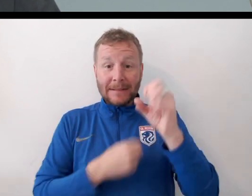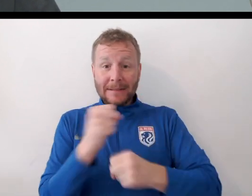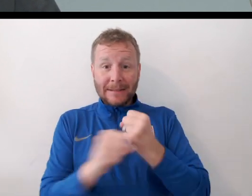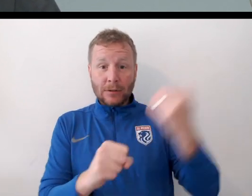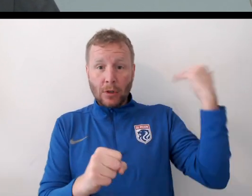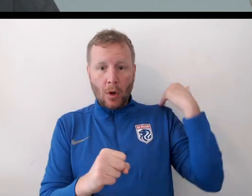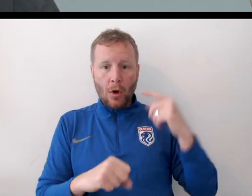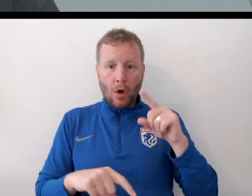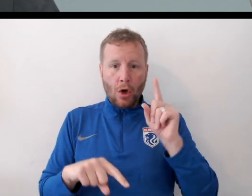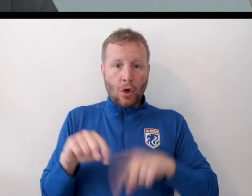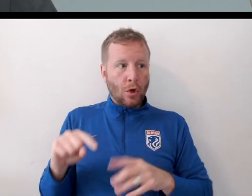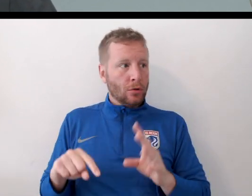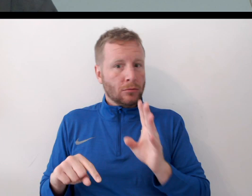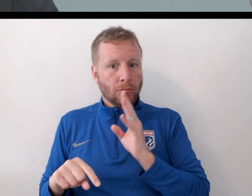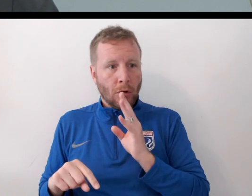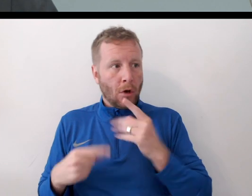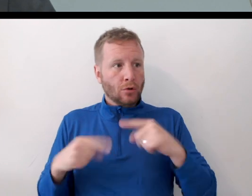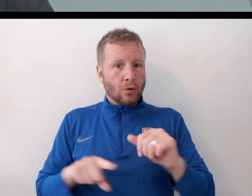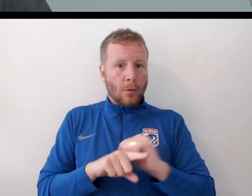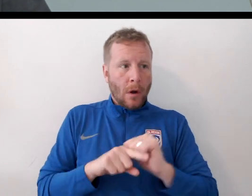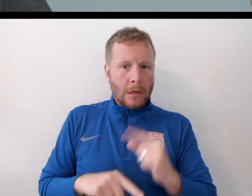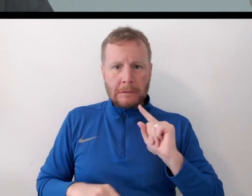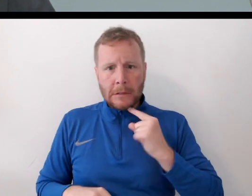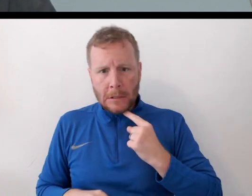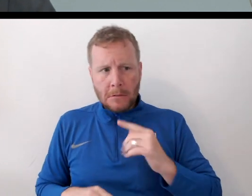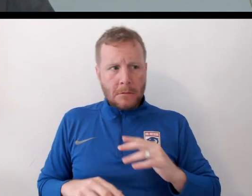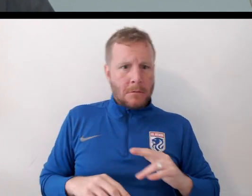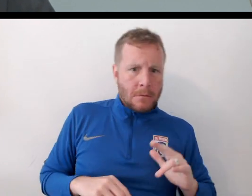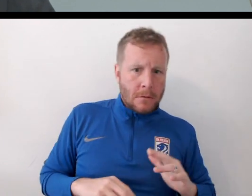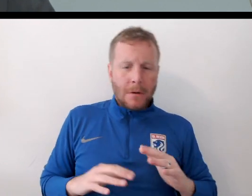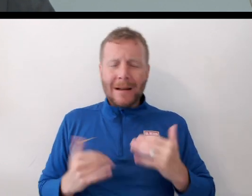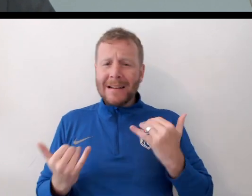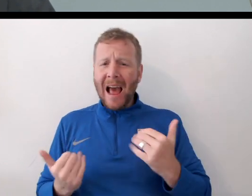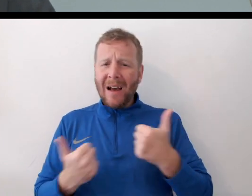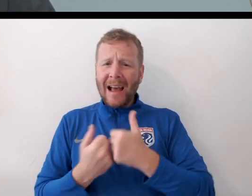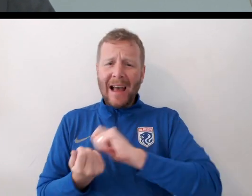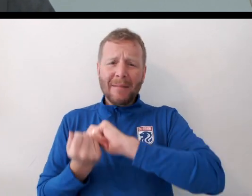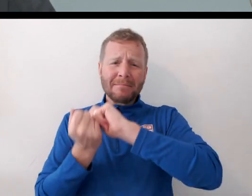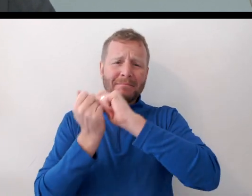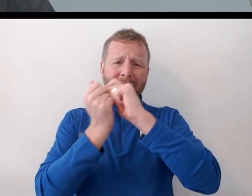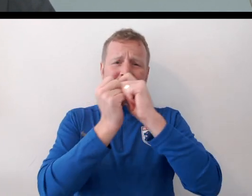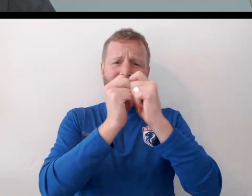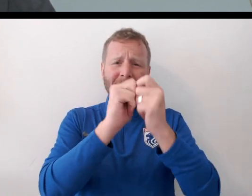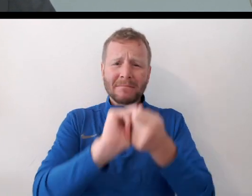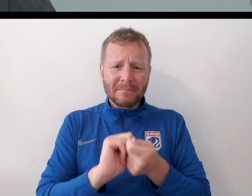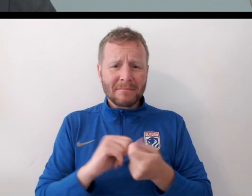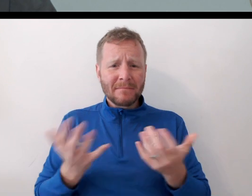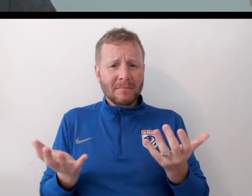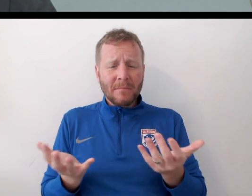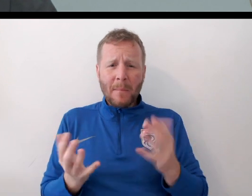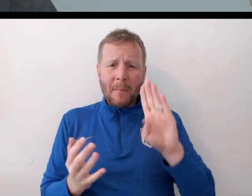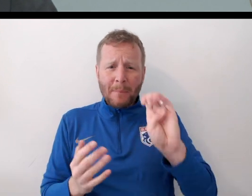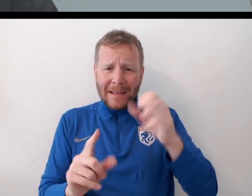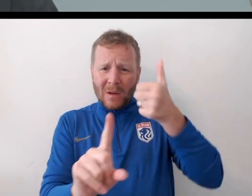6 years ago, it was like, don't talk in warm up, be so serious, do this, do that. And like the game has just evolved and adapted in ways that we're like,